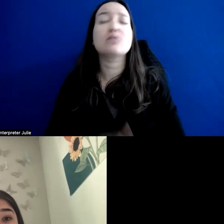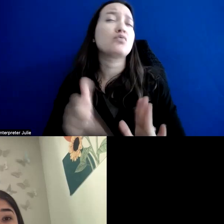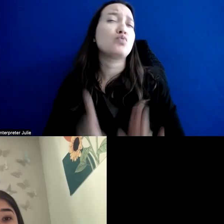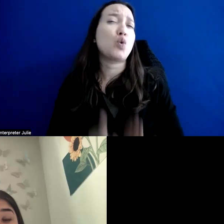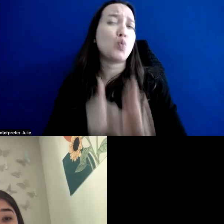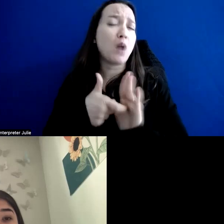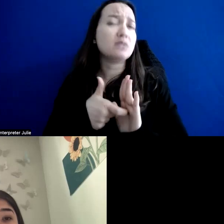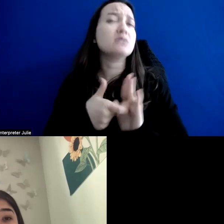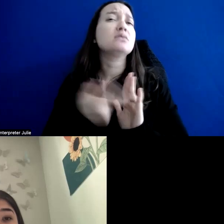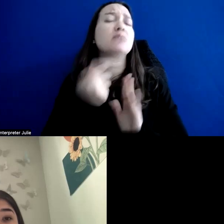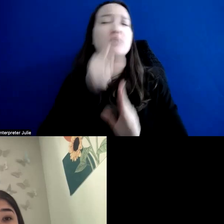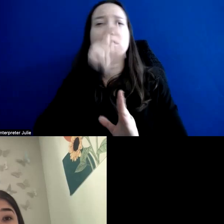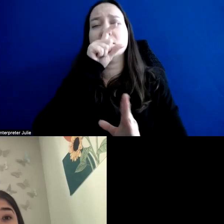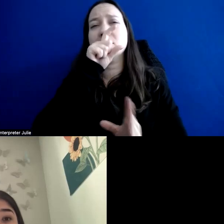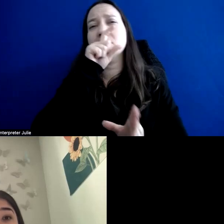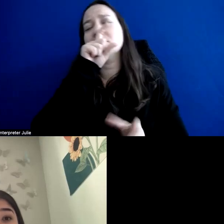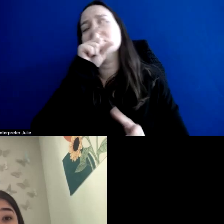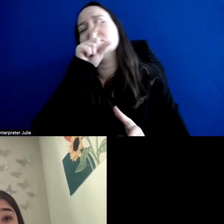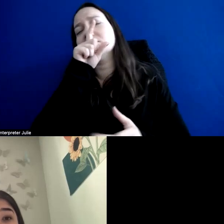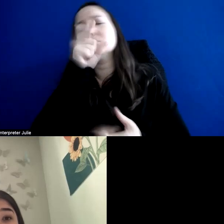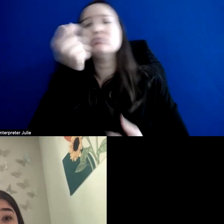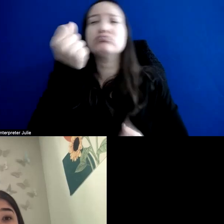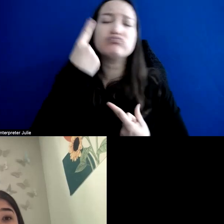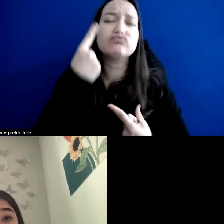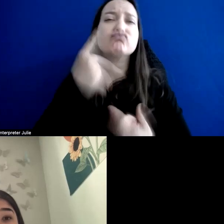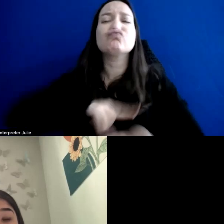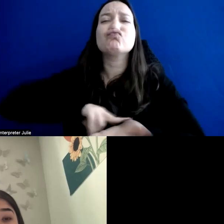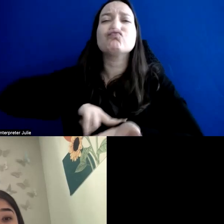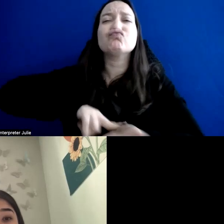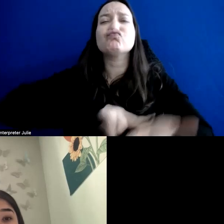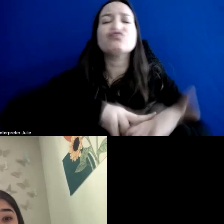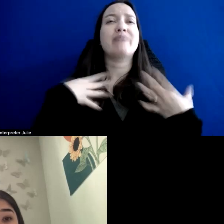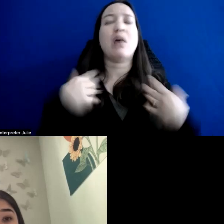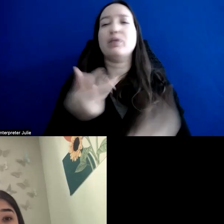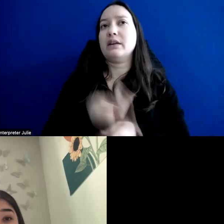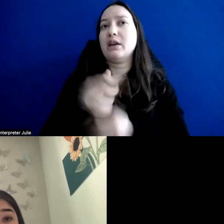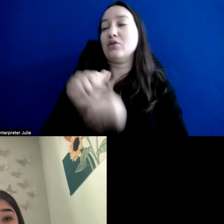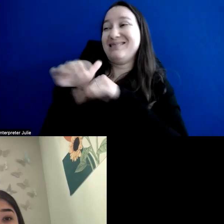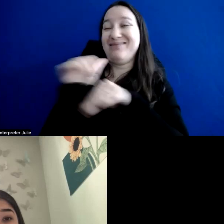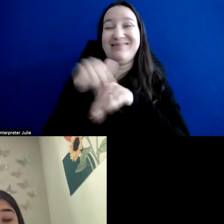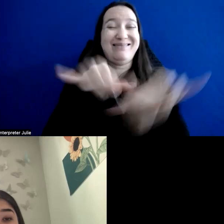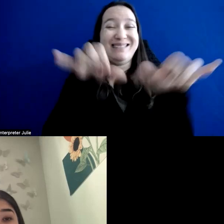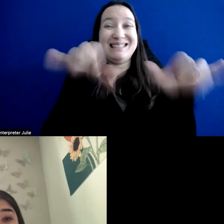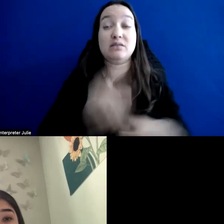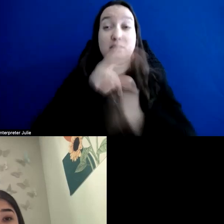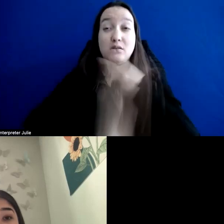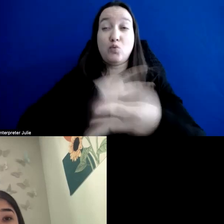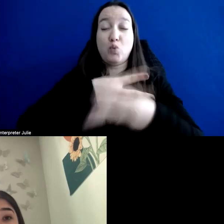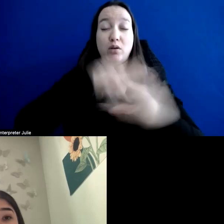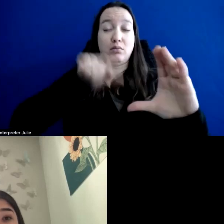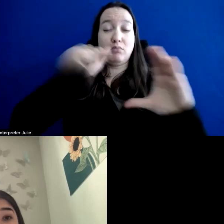certain degree of insight and current understanding of healthcare delivery systems in different parts of the